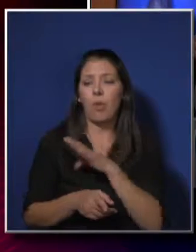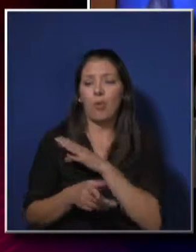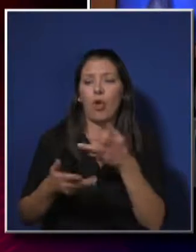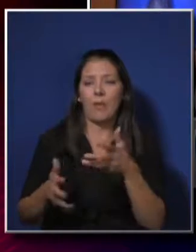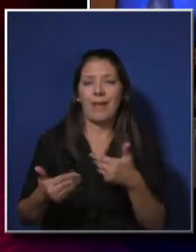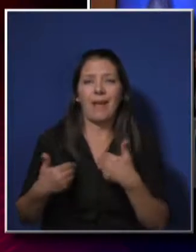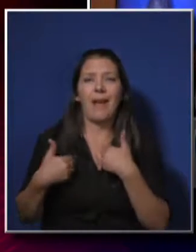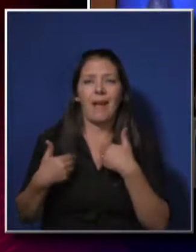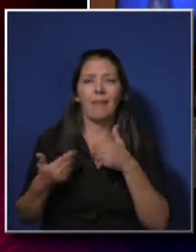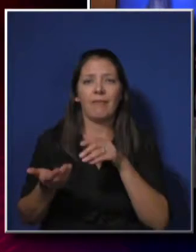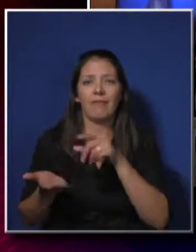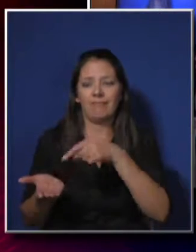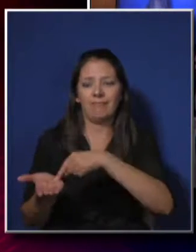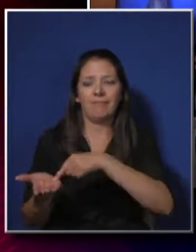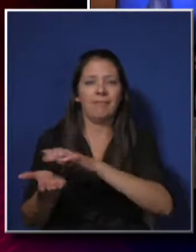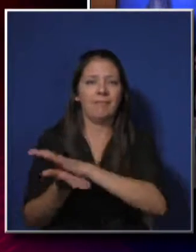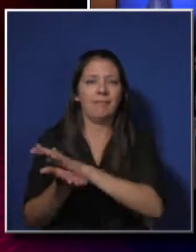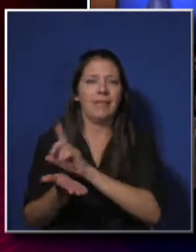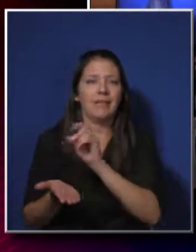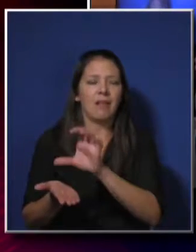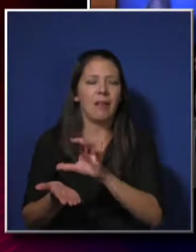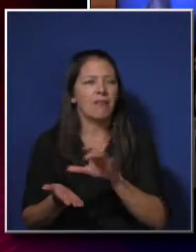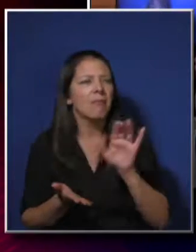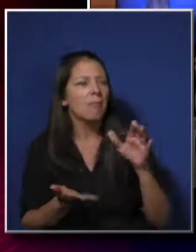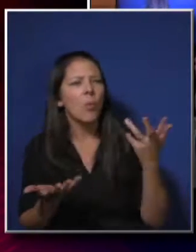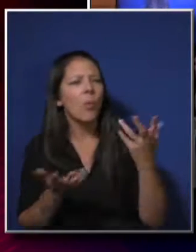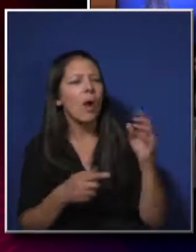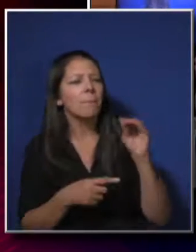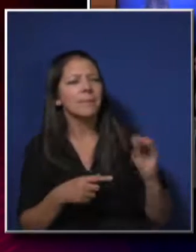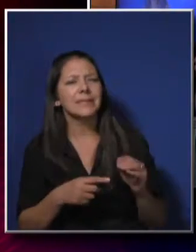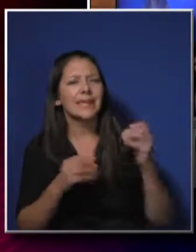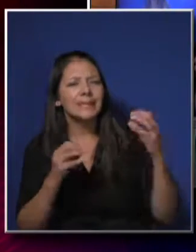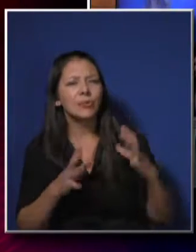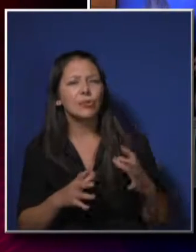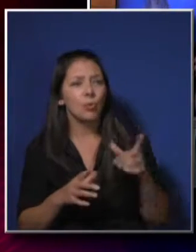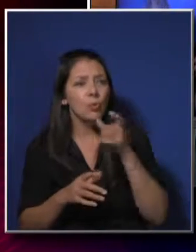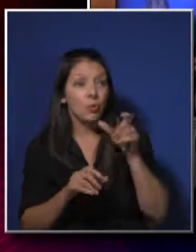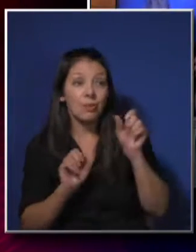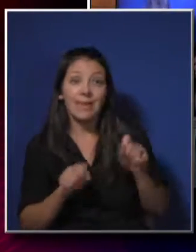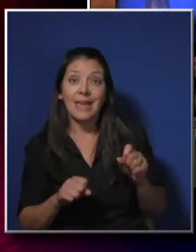the percentage of teachers that can retire early,